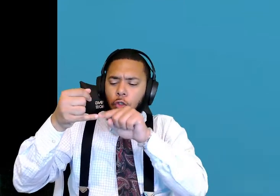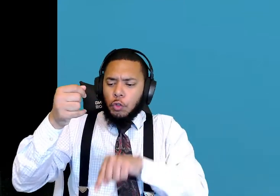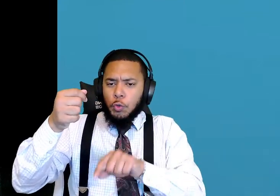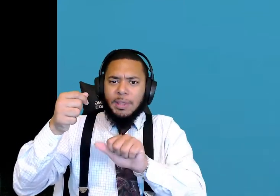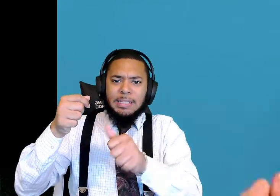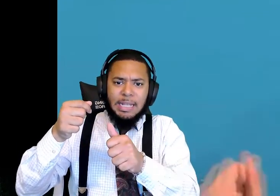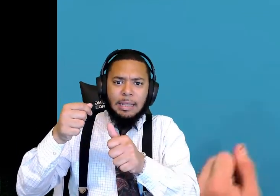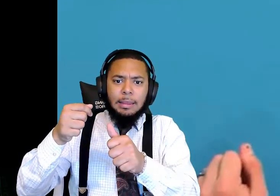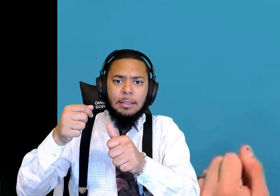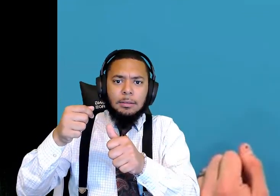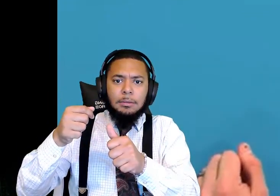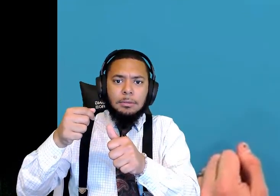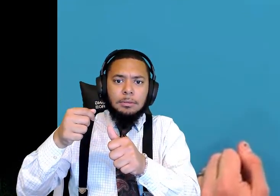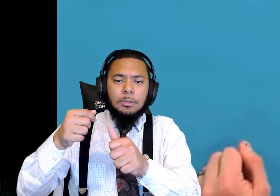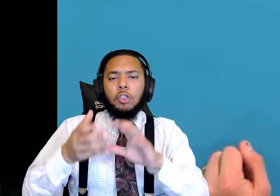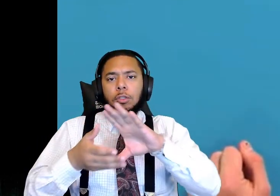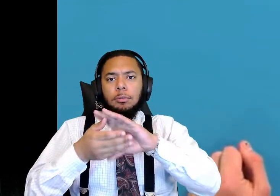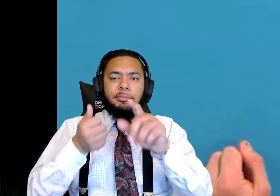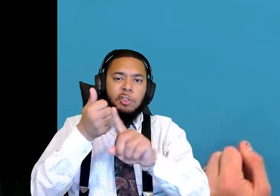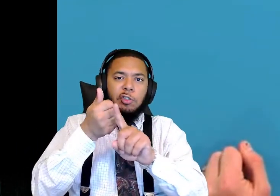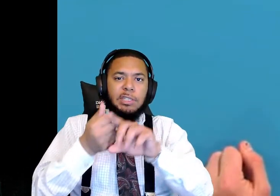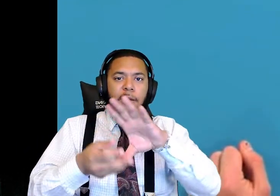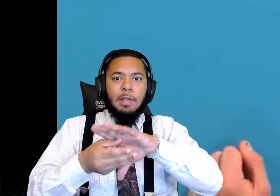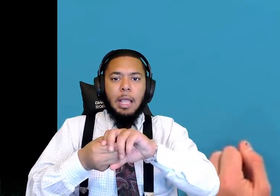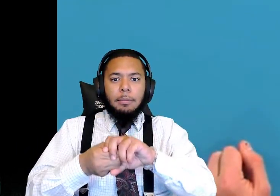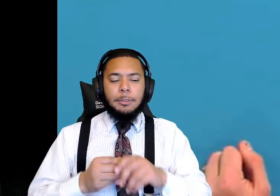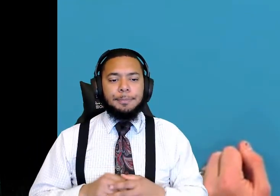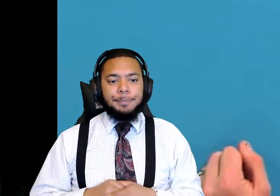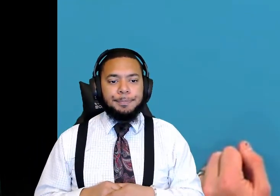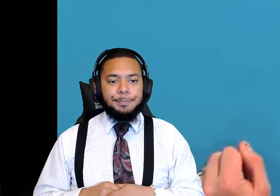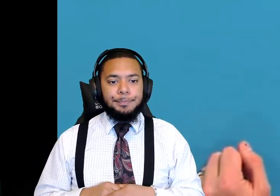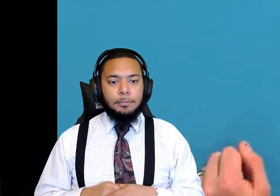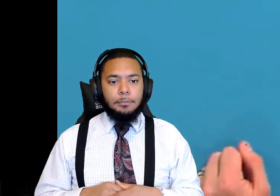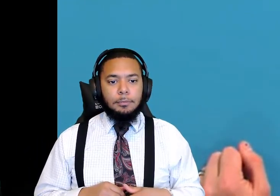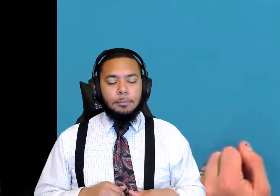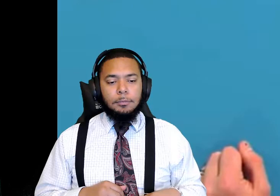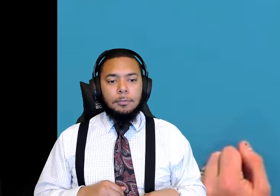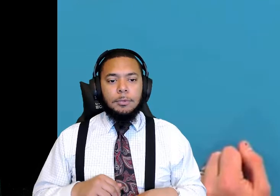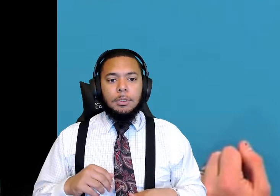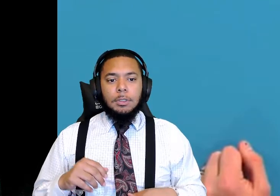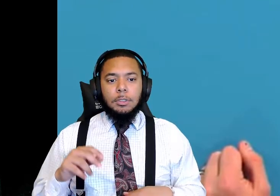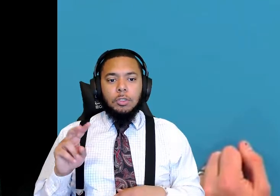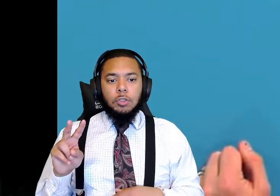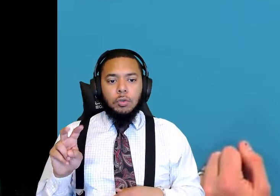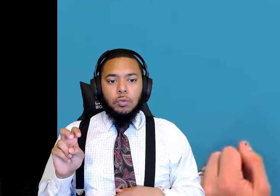together. All right, so we have 212,